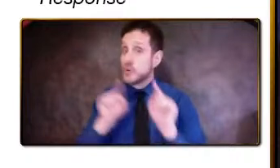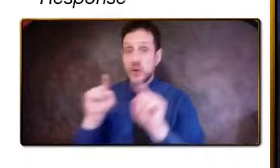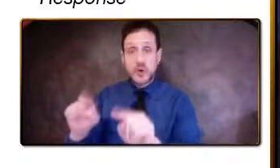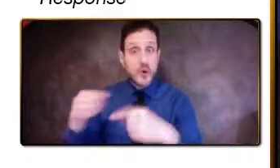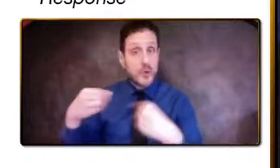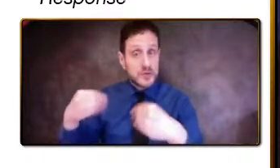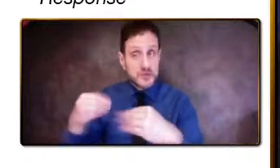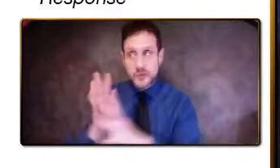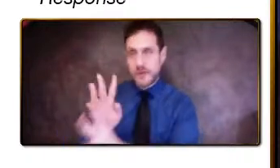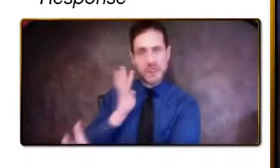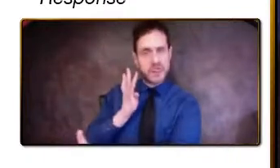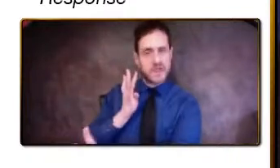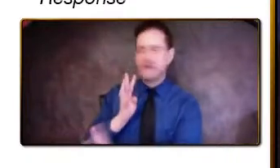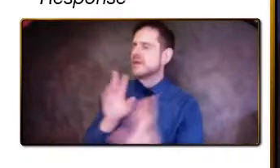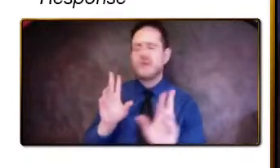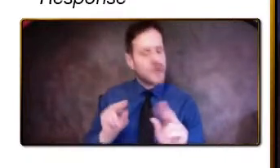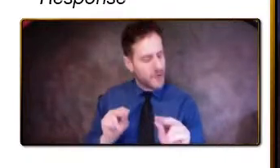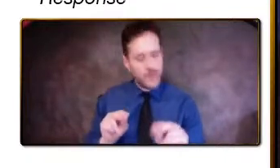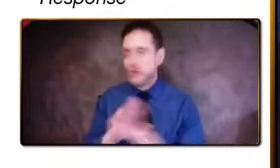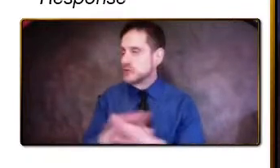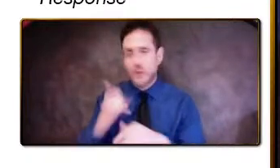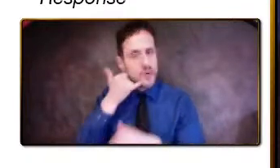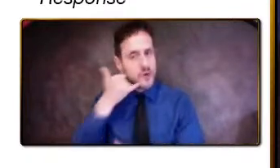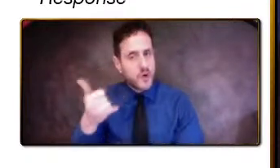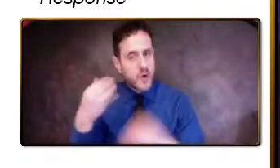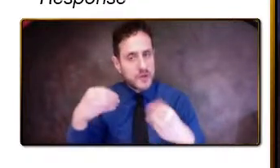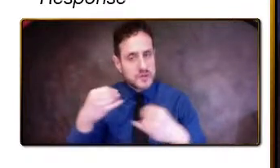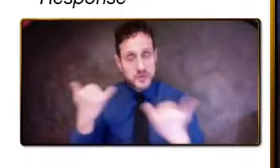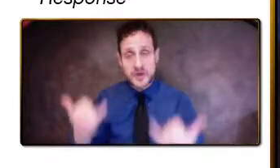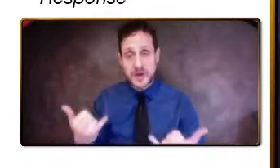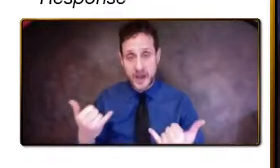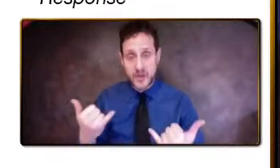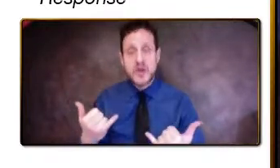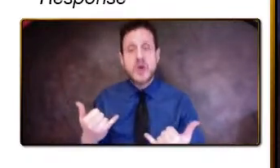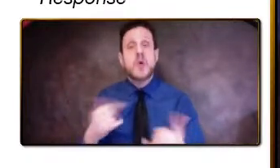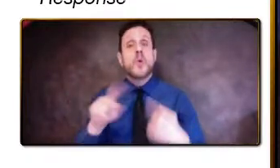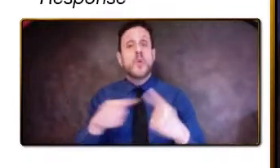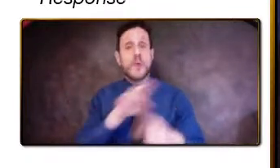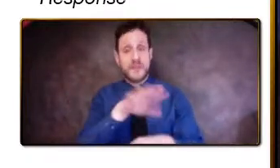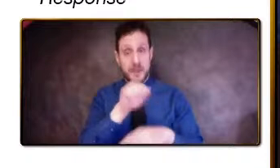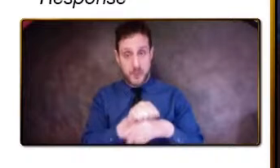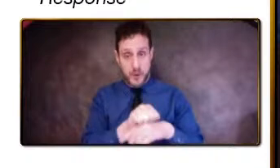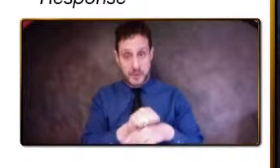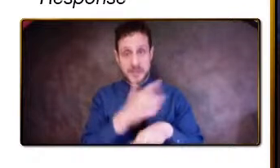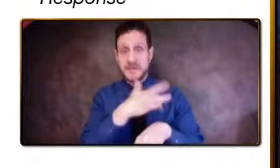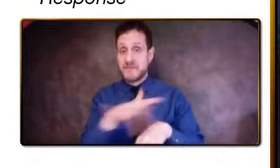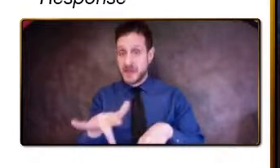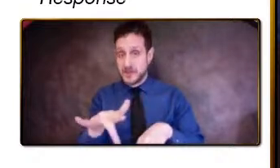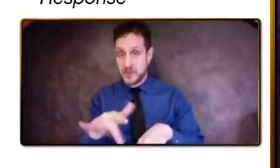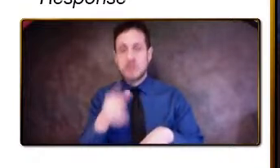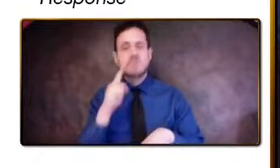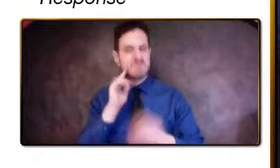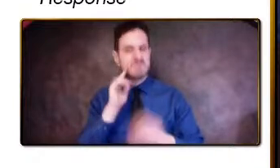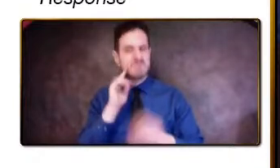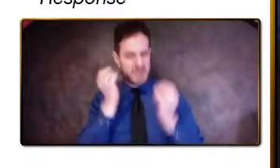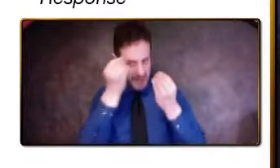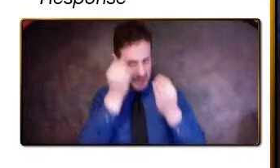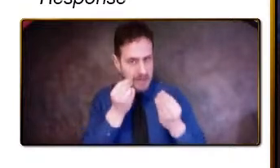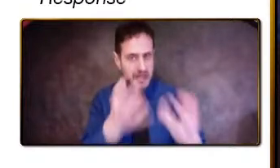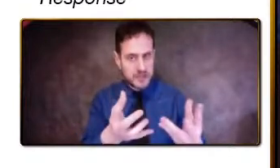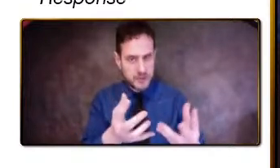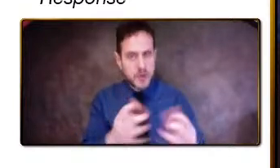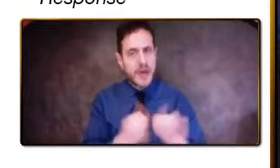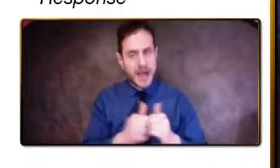now. Links will be active and shared with you when the appointments are available. Patience will